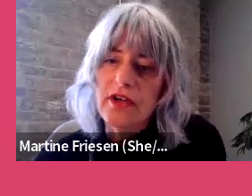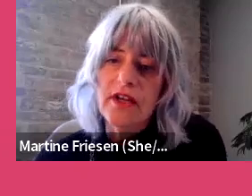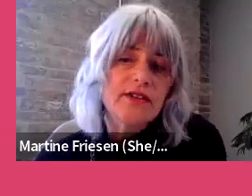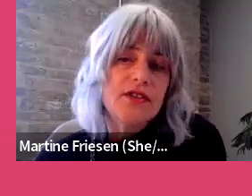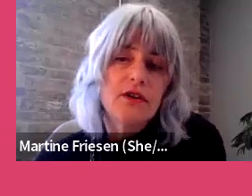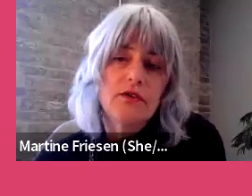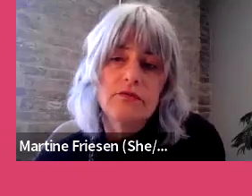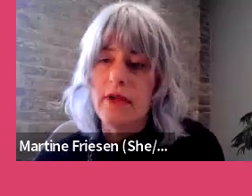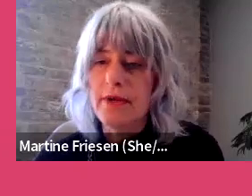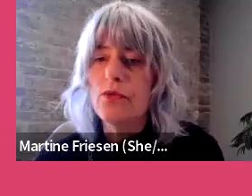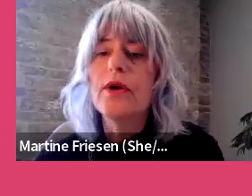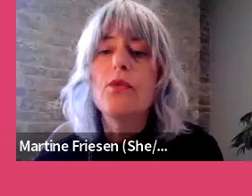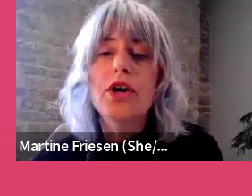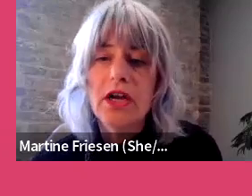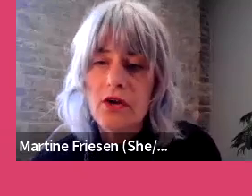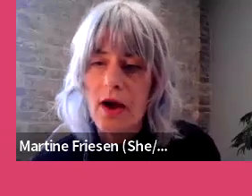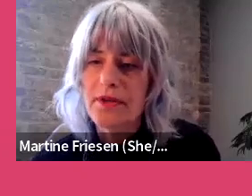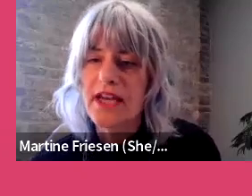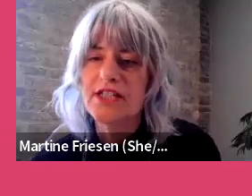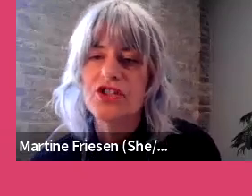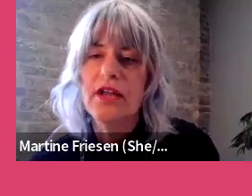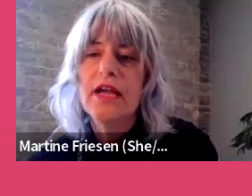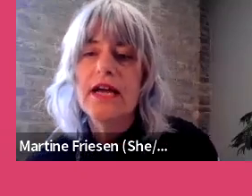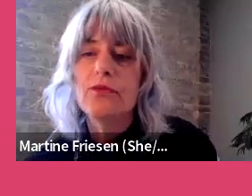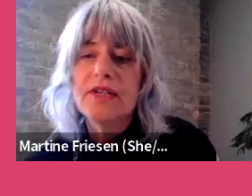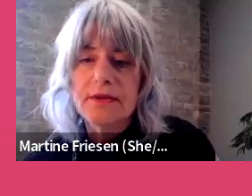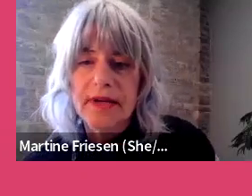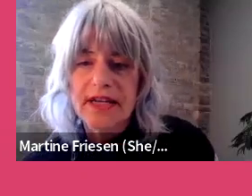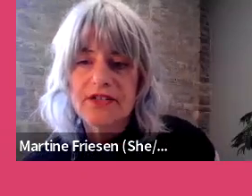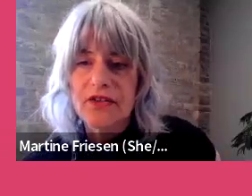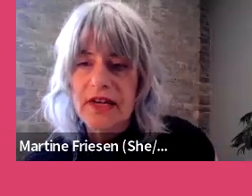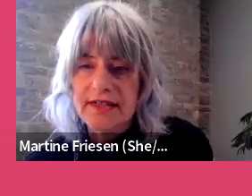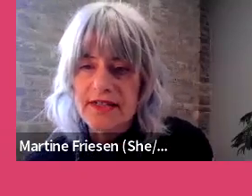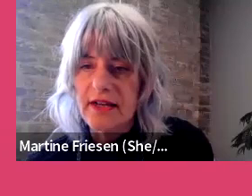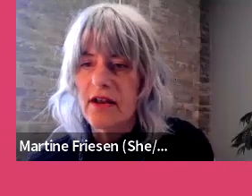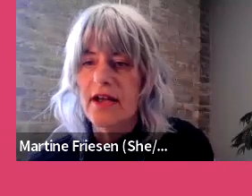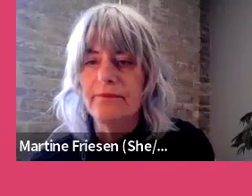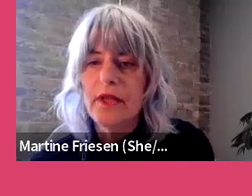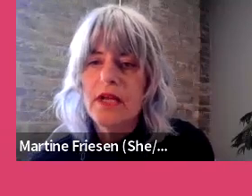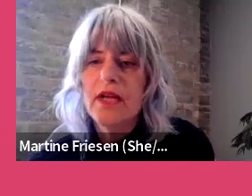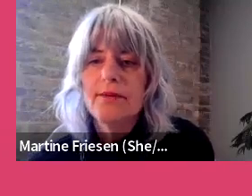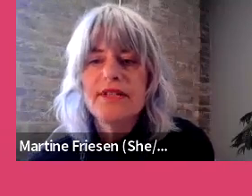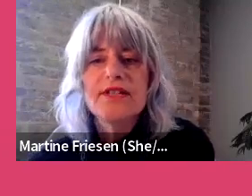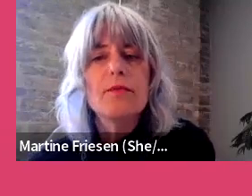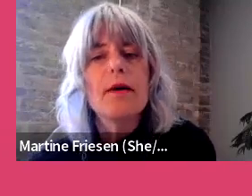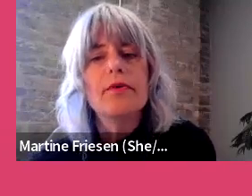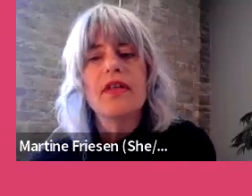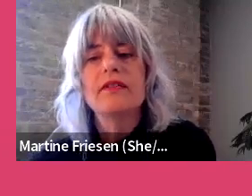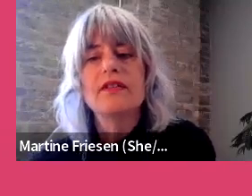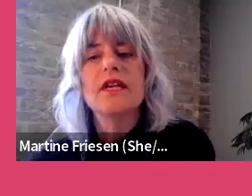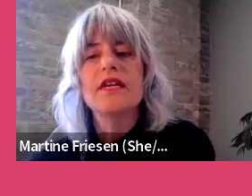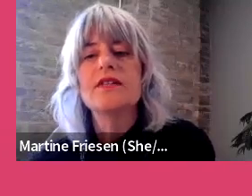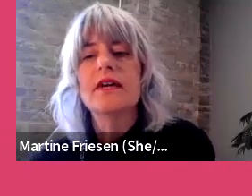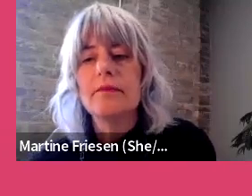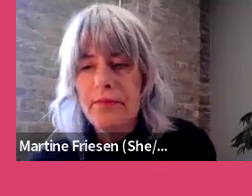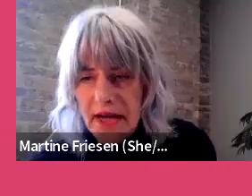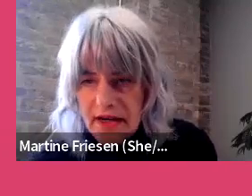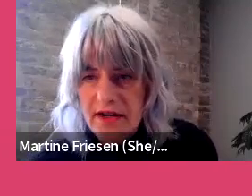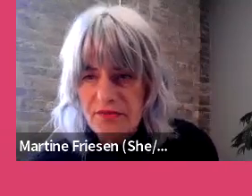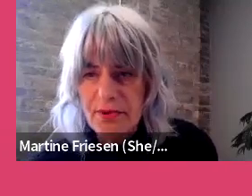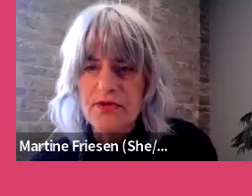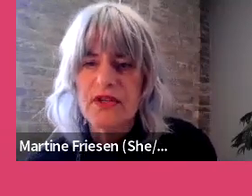assessors. You can consider maybe reworking your application and resubmitting it to the next deadline. Please remember that this is